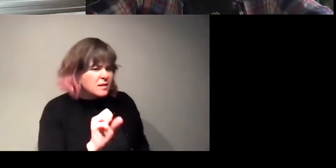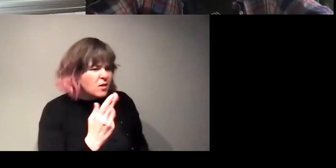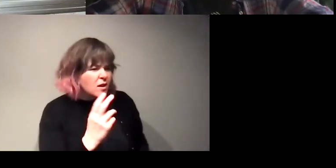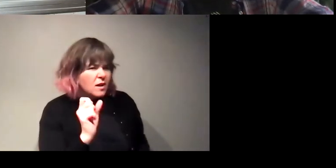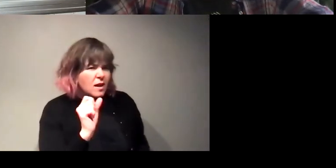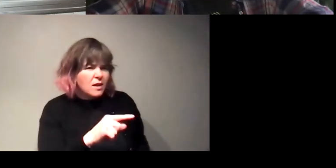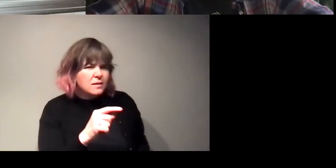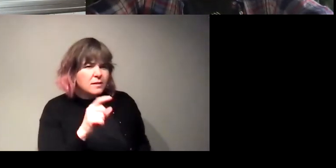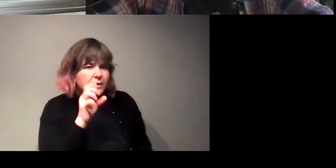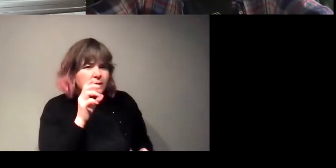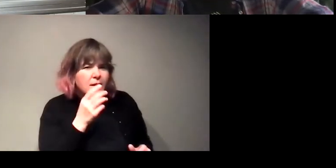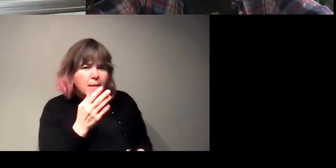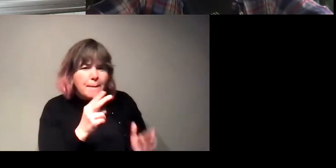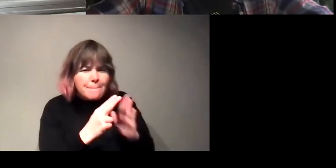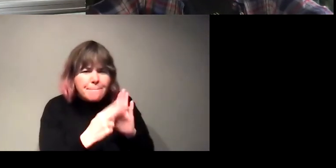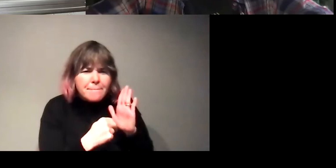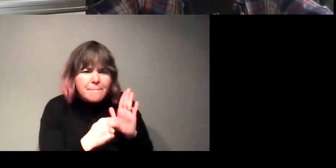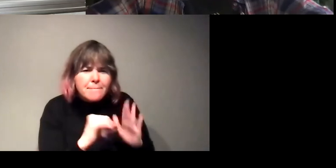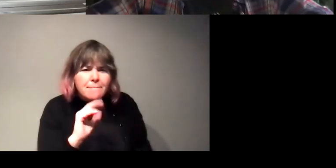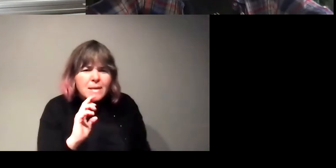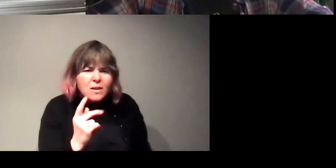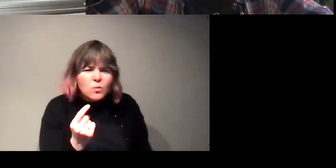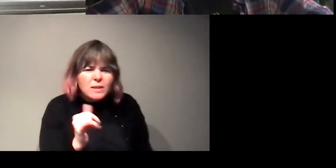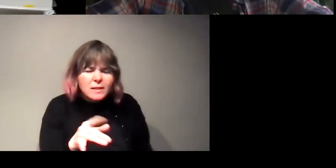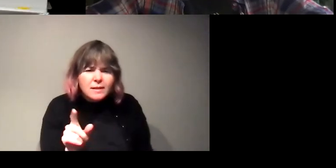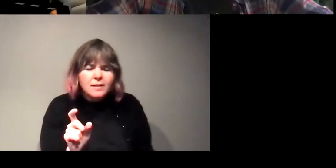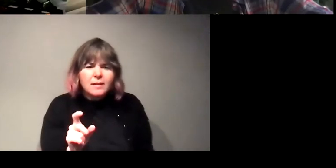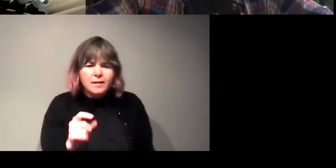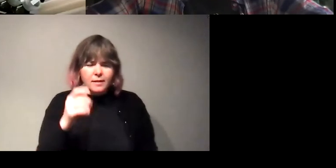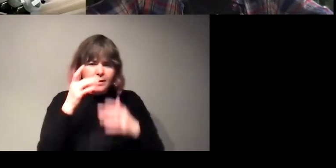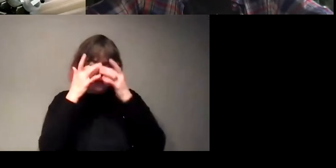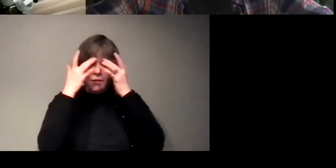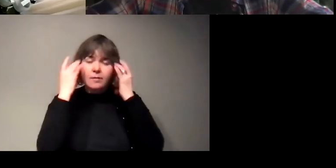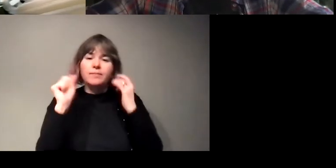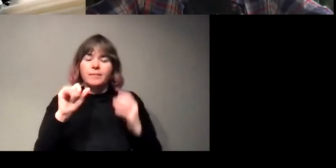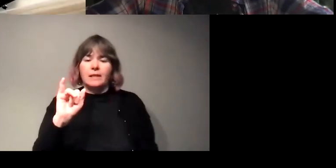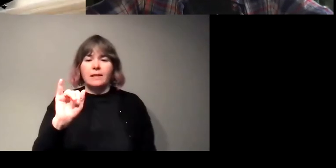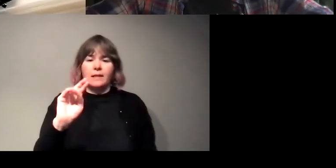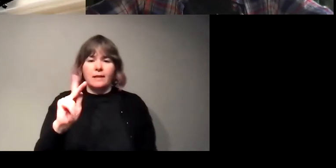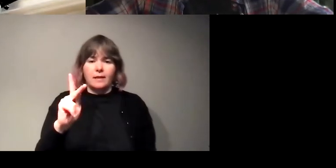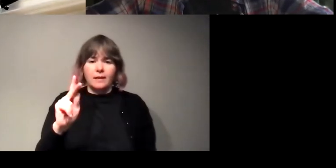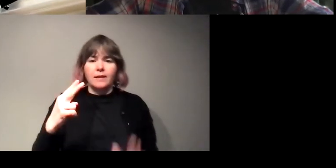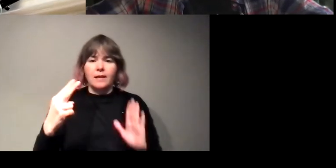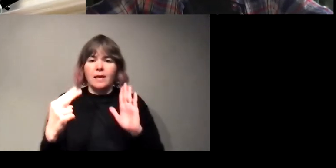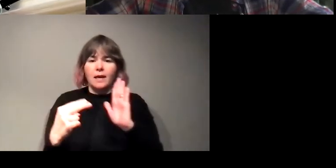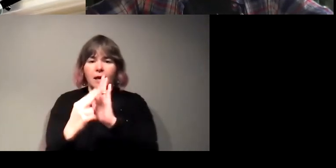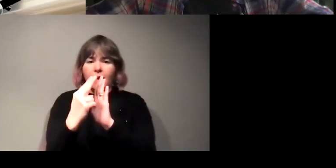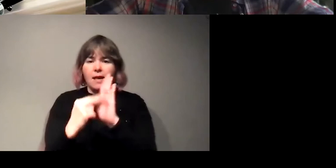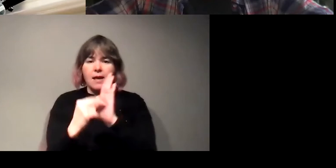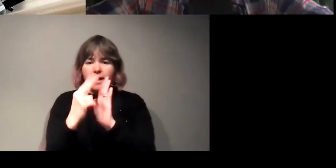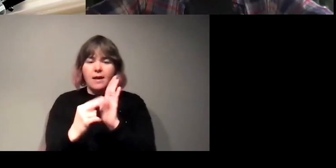pigments or paints or inks Yes. or? So these are all of my inks and my Cool. cat. He's